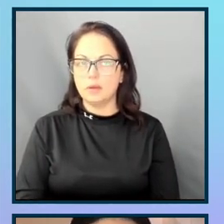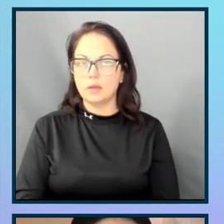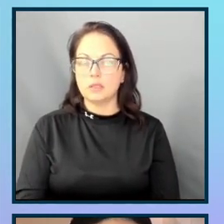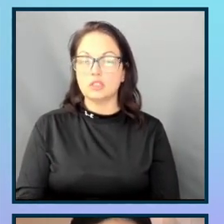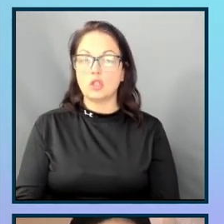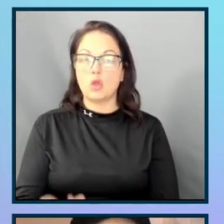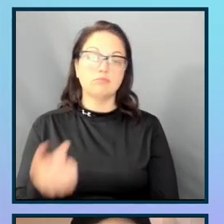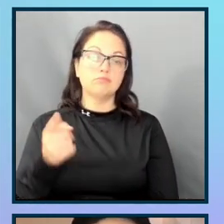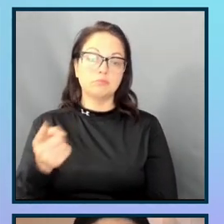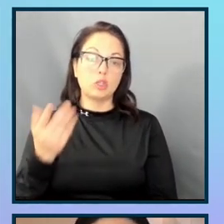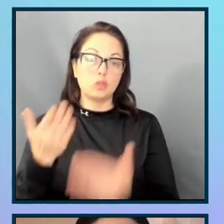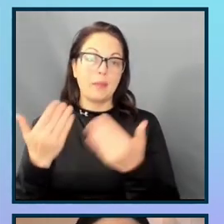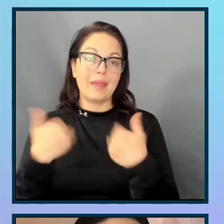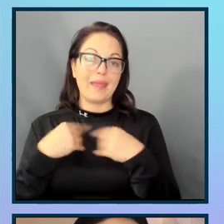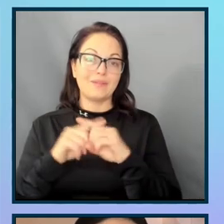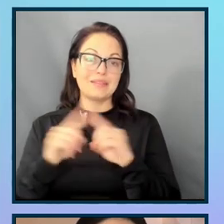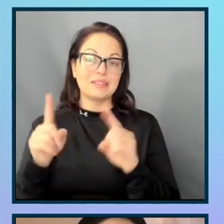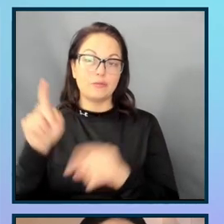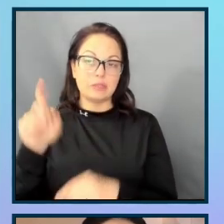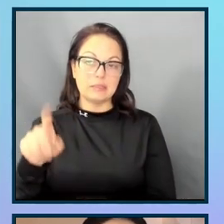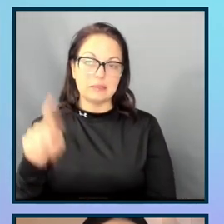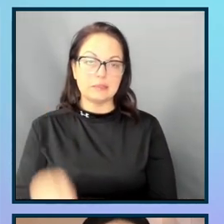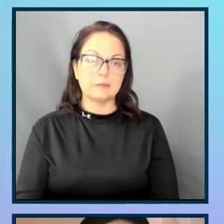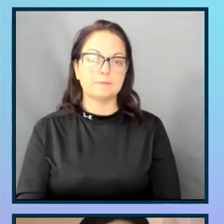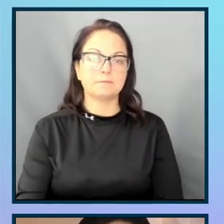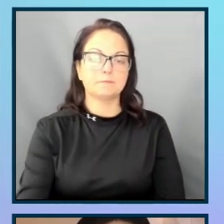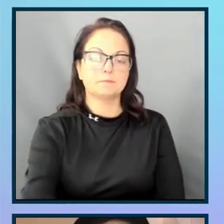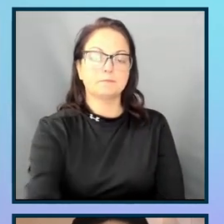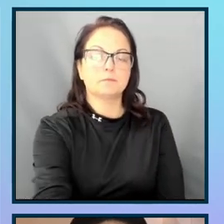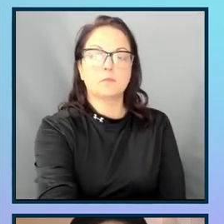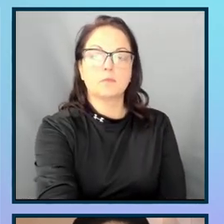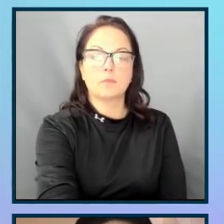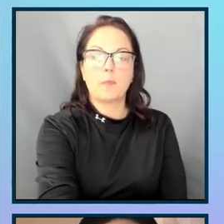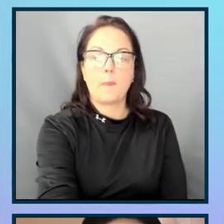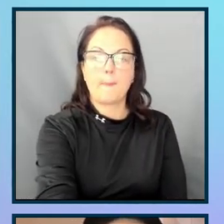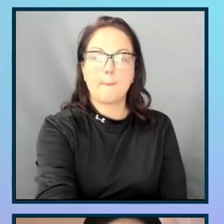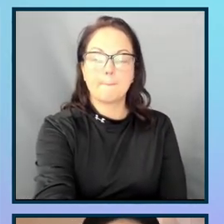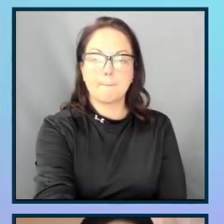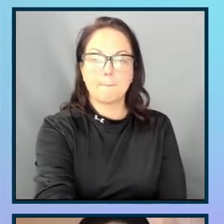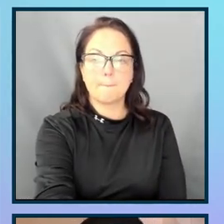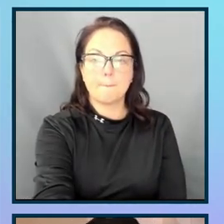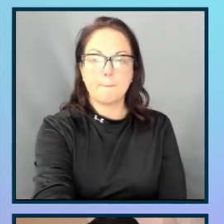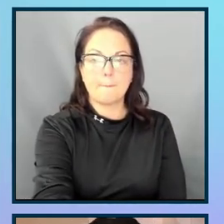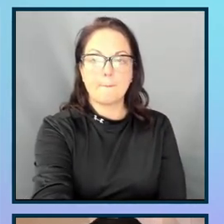this. So, I'm going to go ahead and turn on my screen reader, open up my router tool to look at the landmarks available to me.